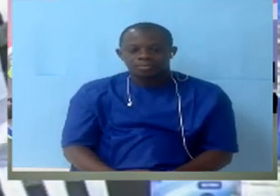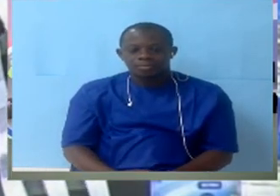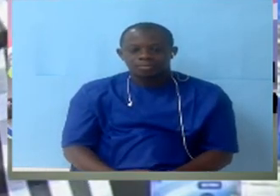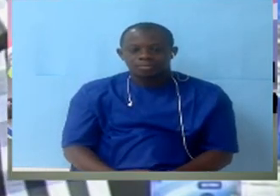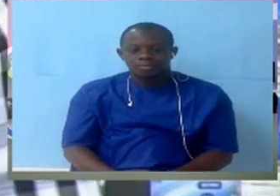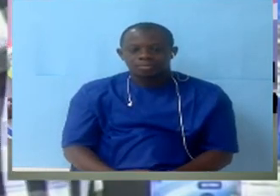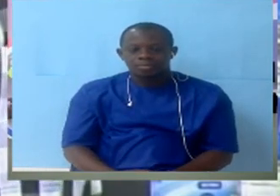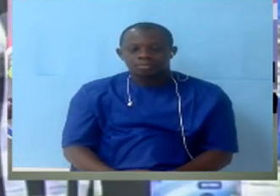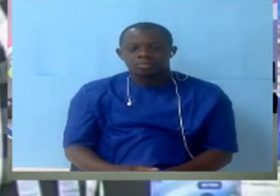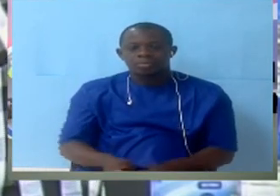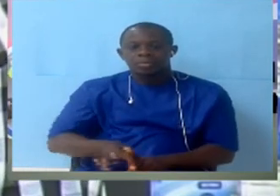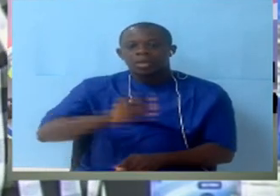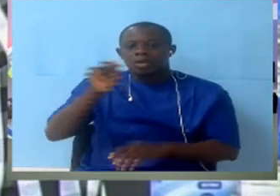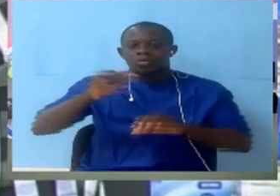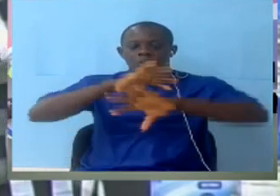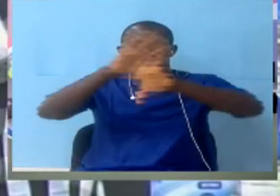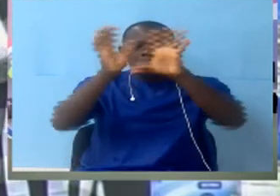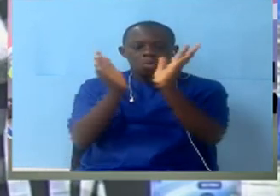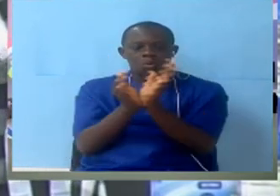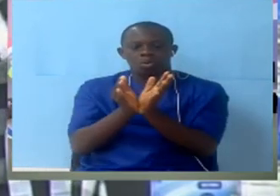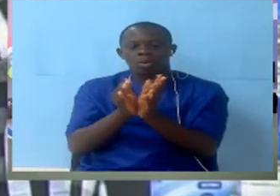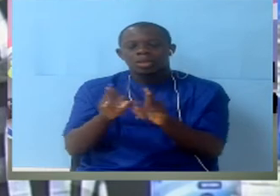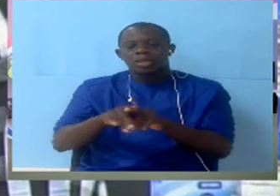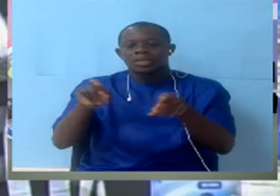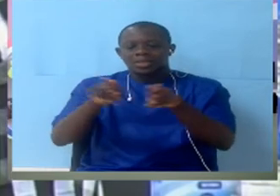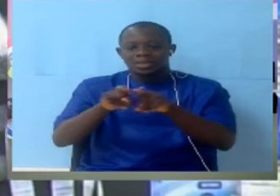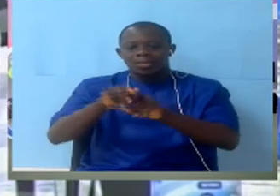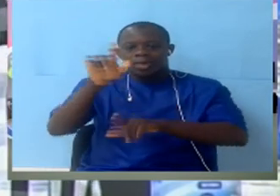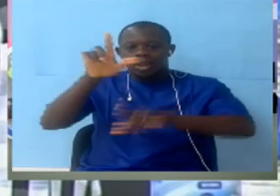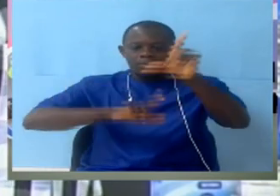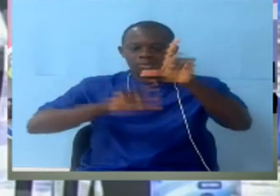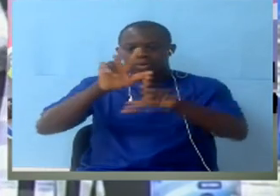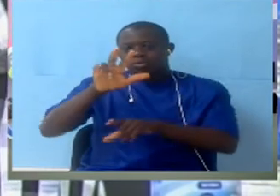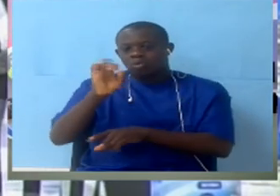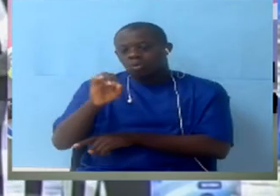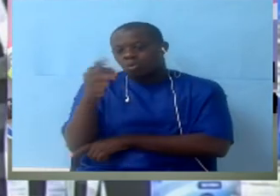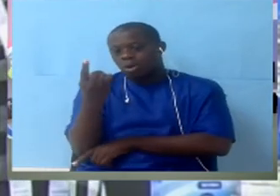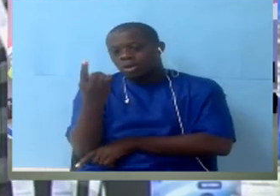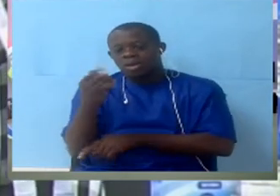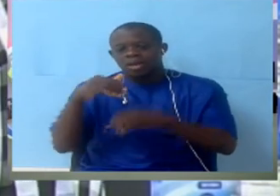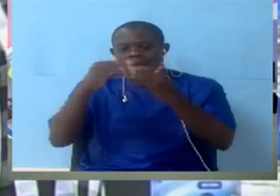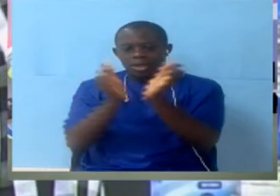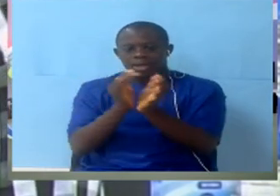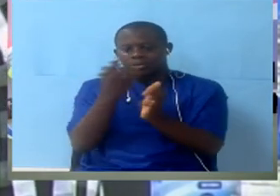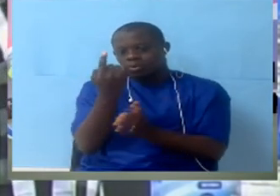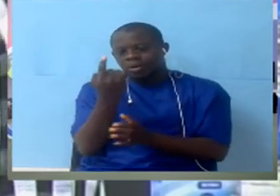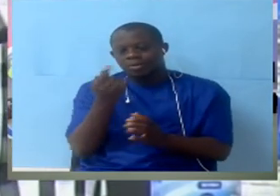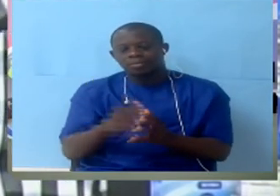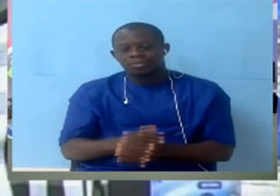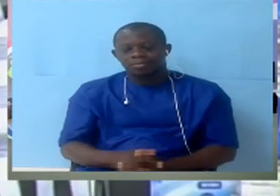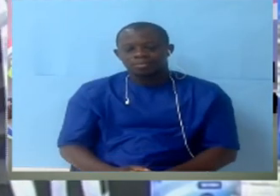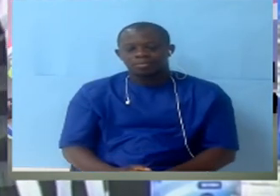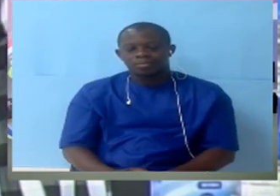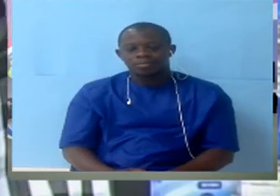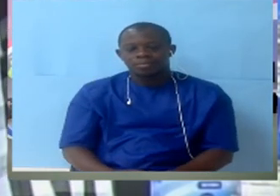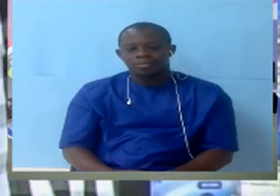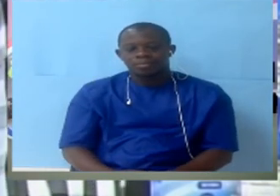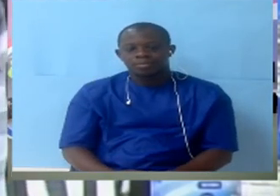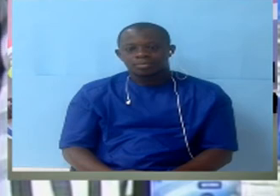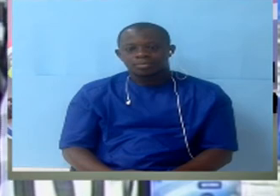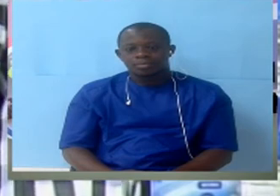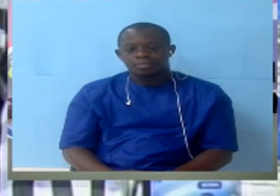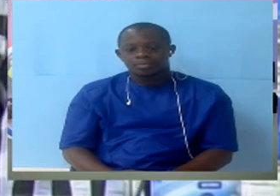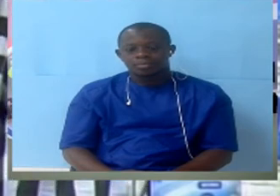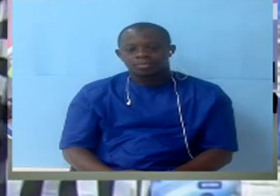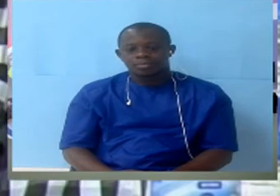they are all 001 class 1. And they were all the same rank 001 class 1. And this CC also is promoted, before